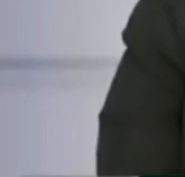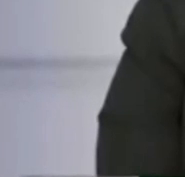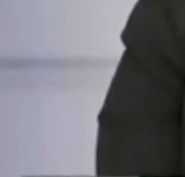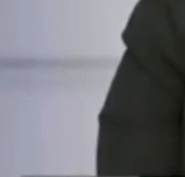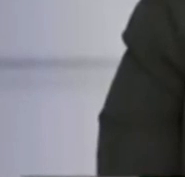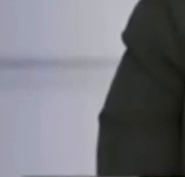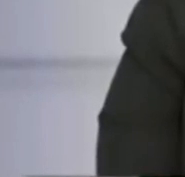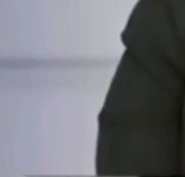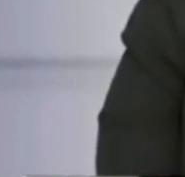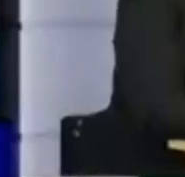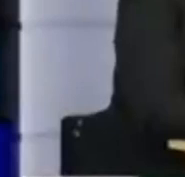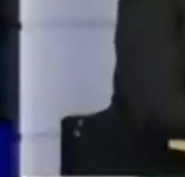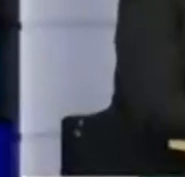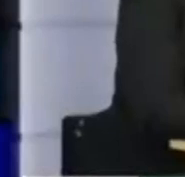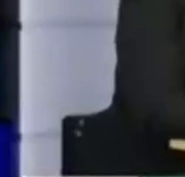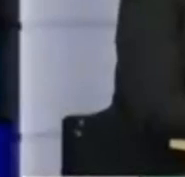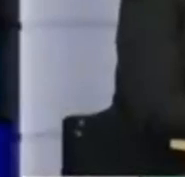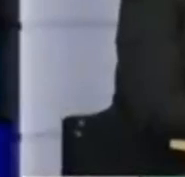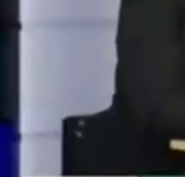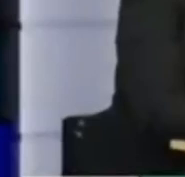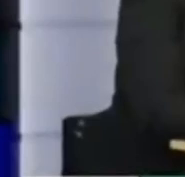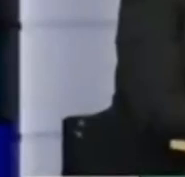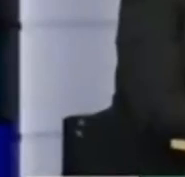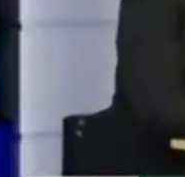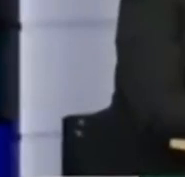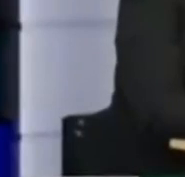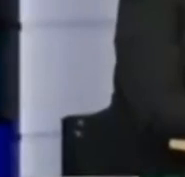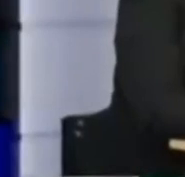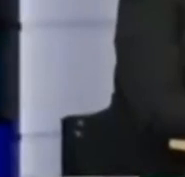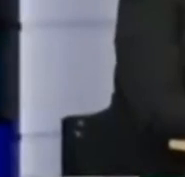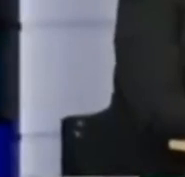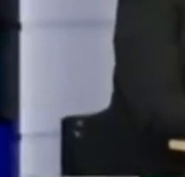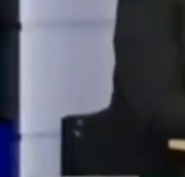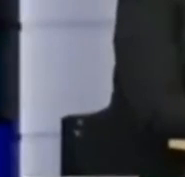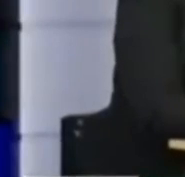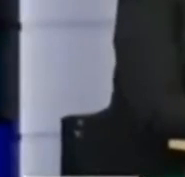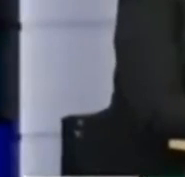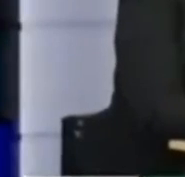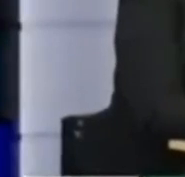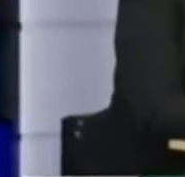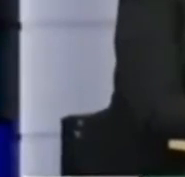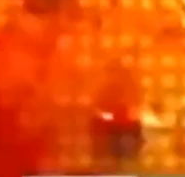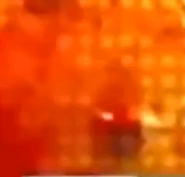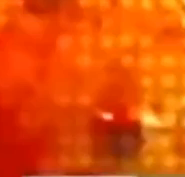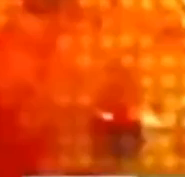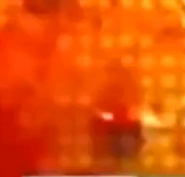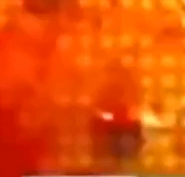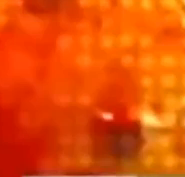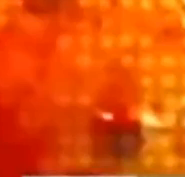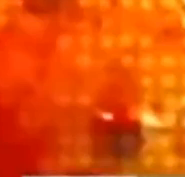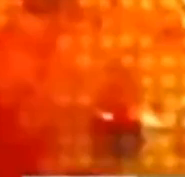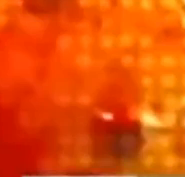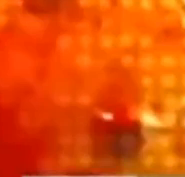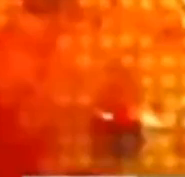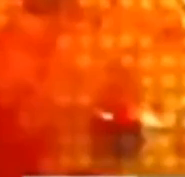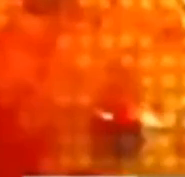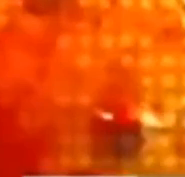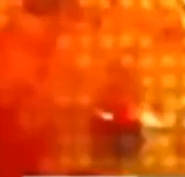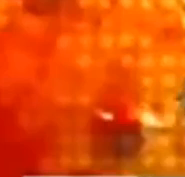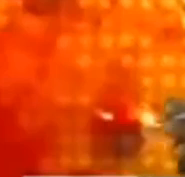yabo yari chairman LC1 ariyo mu ntebe daradara abantu binana abamanya